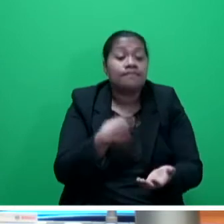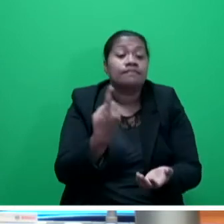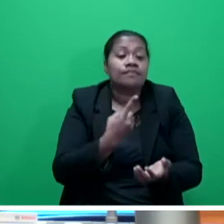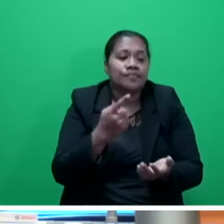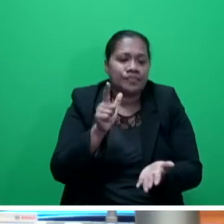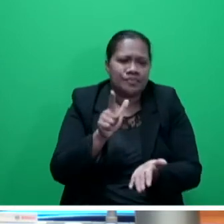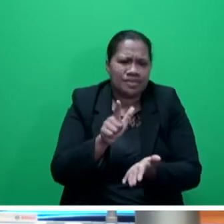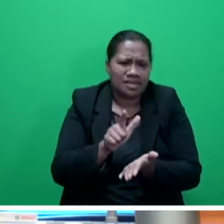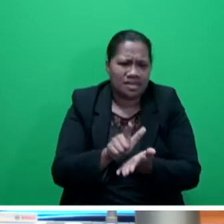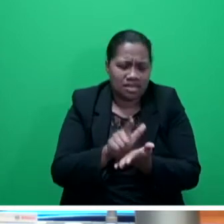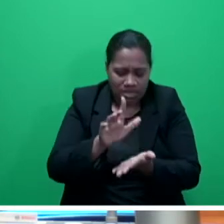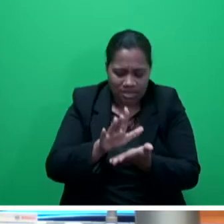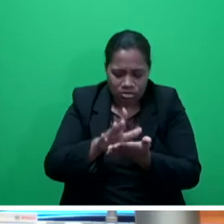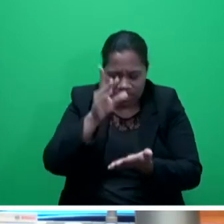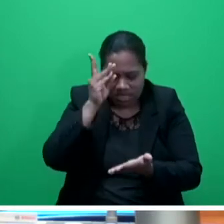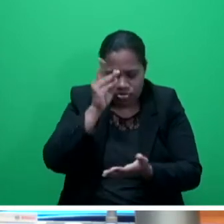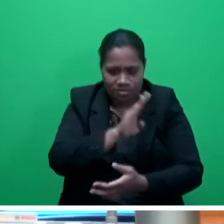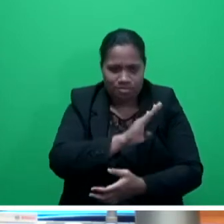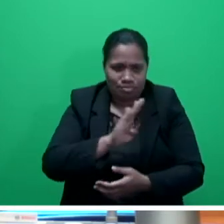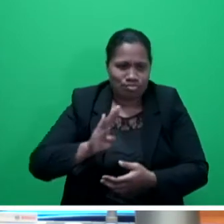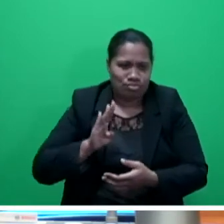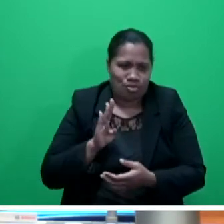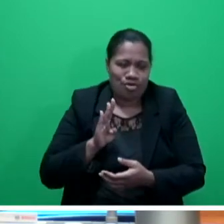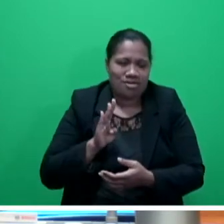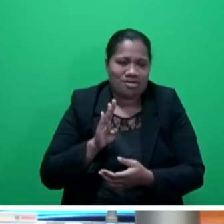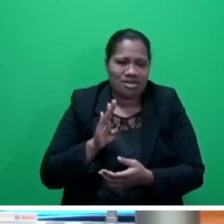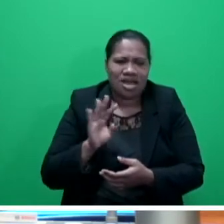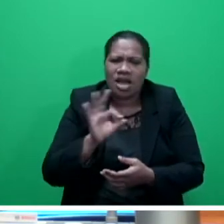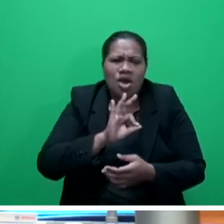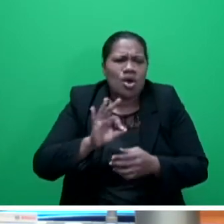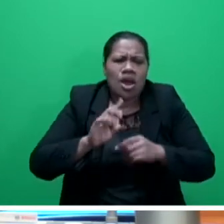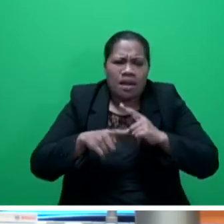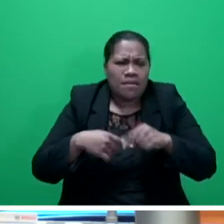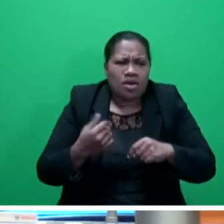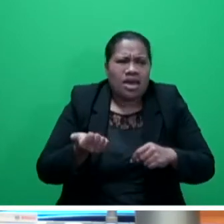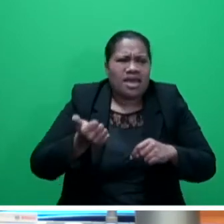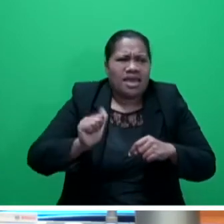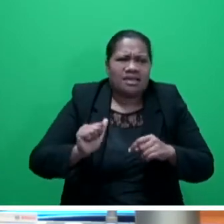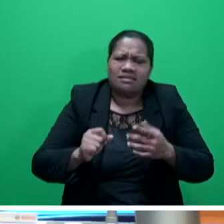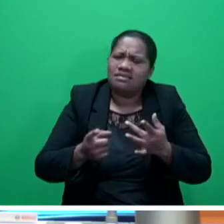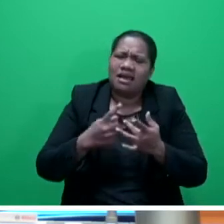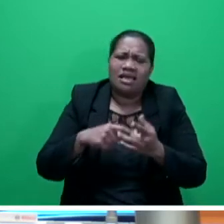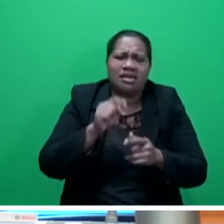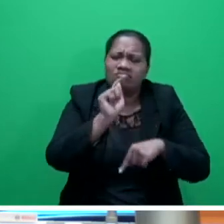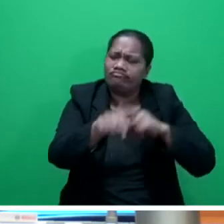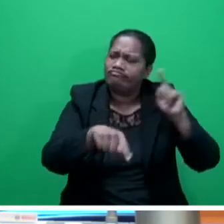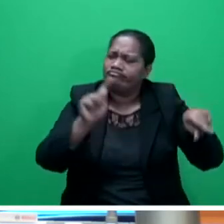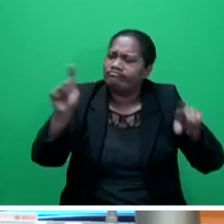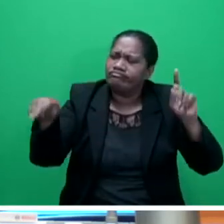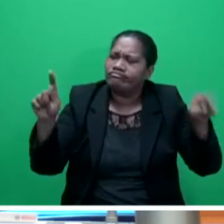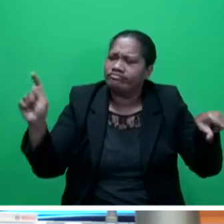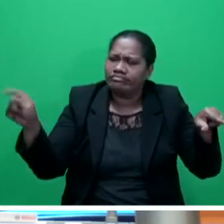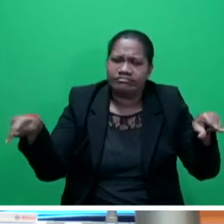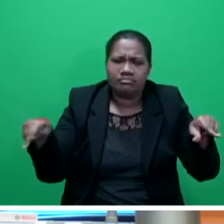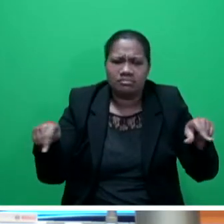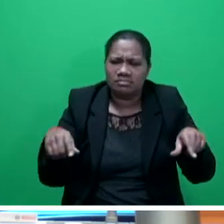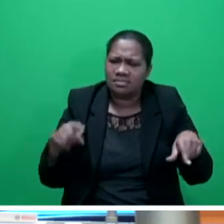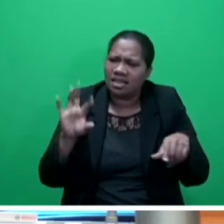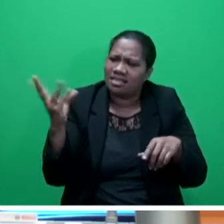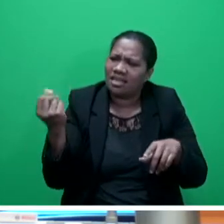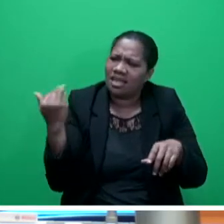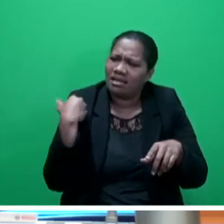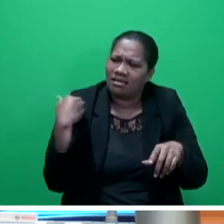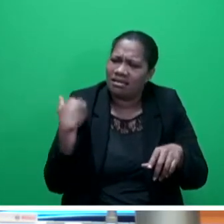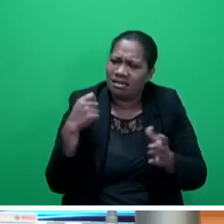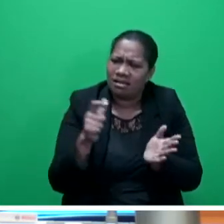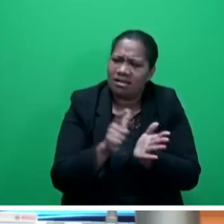requirements by the Legal Education Board. It's not about any average Polyasi or Ramprasad walking down the street that they get affected by the Legal